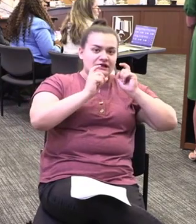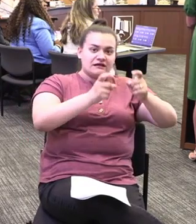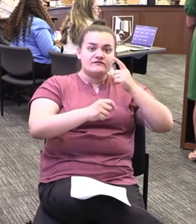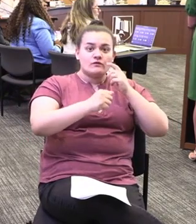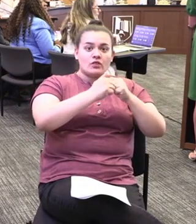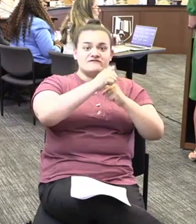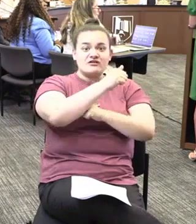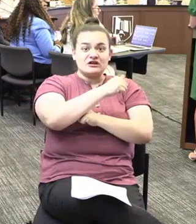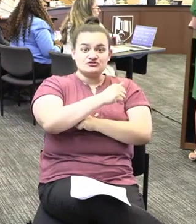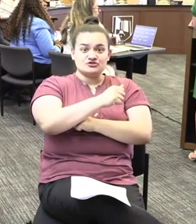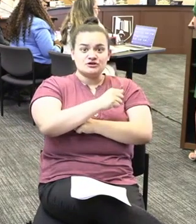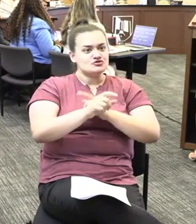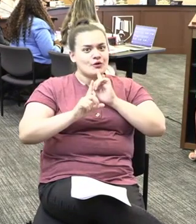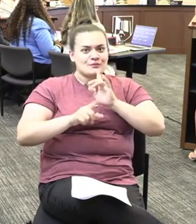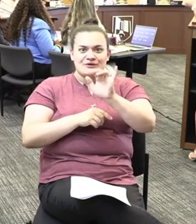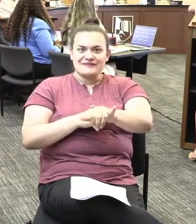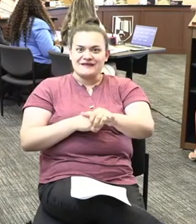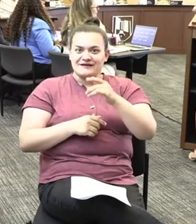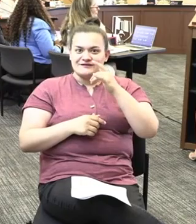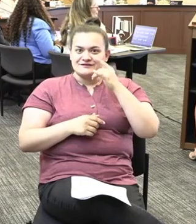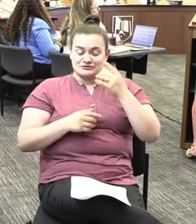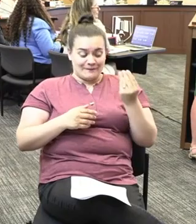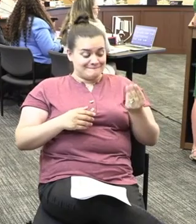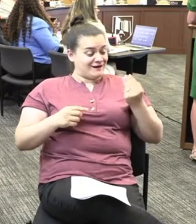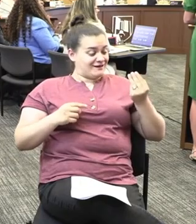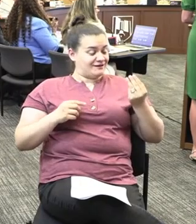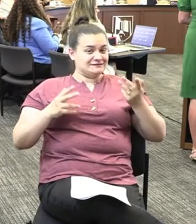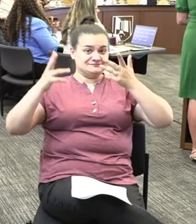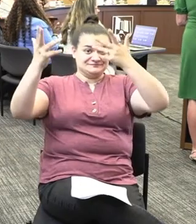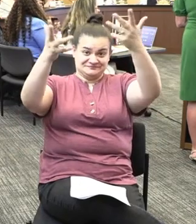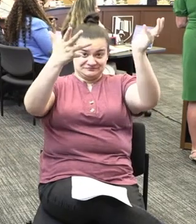foundation. So just wanted to report on that first. So Monday,